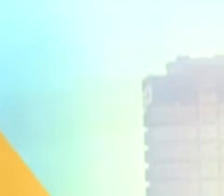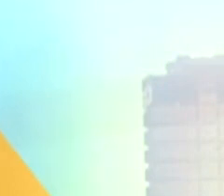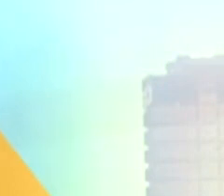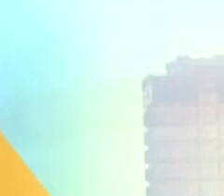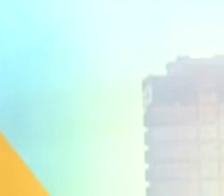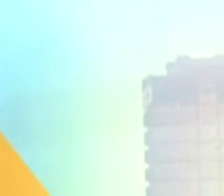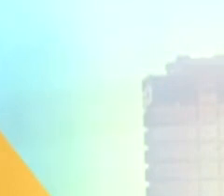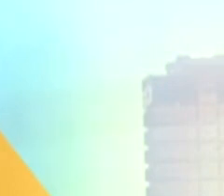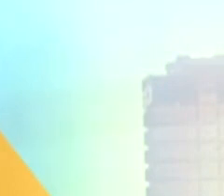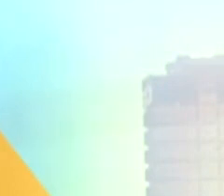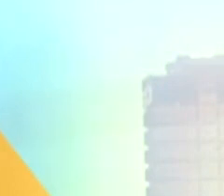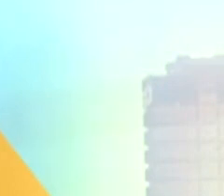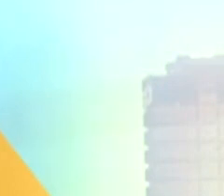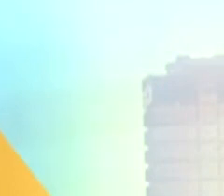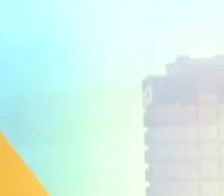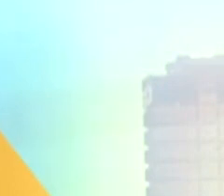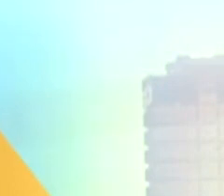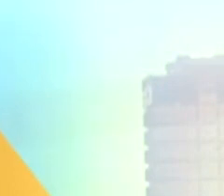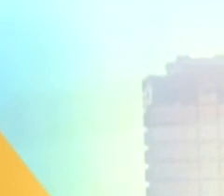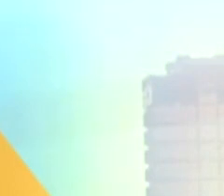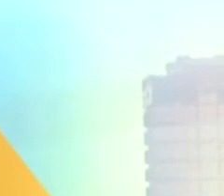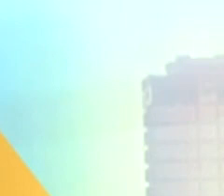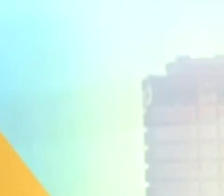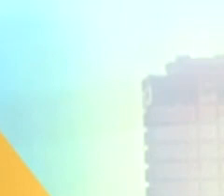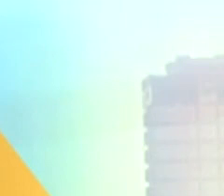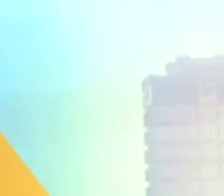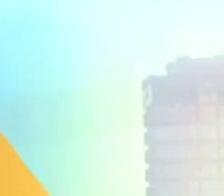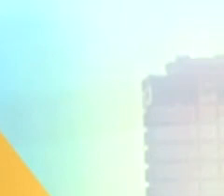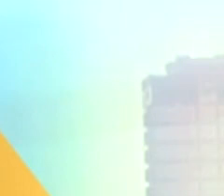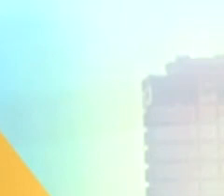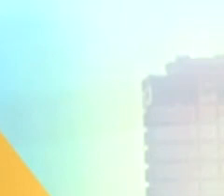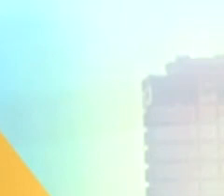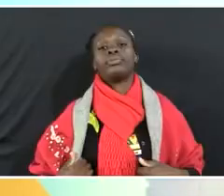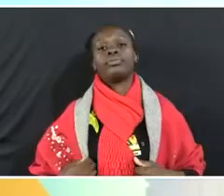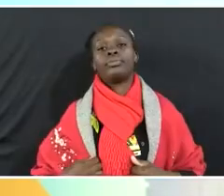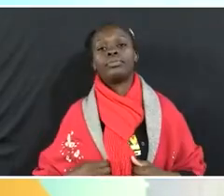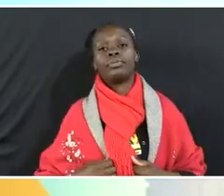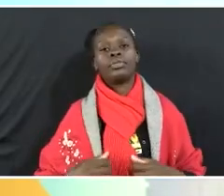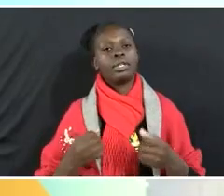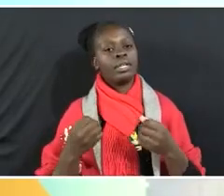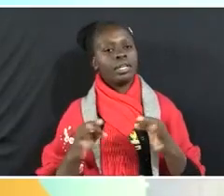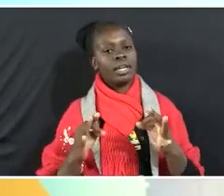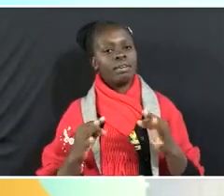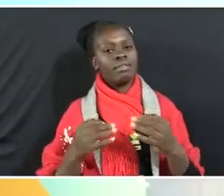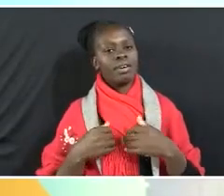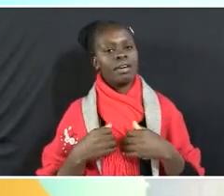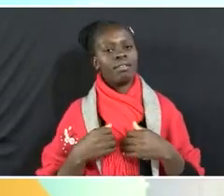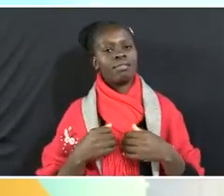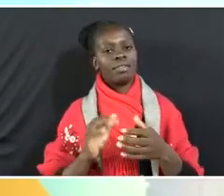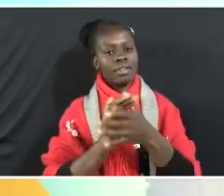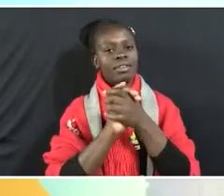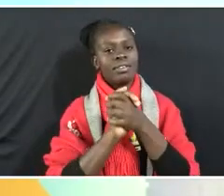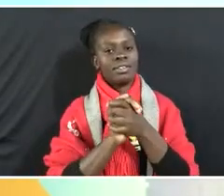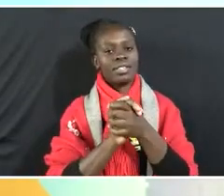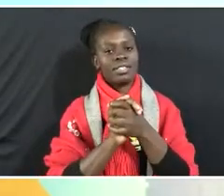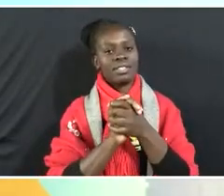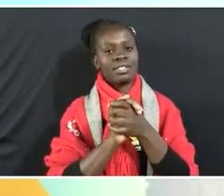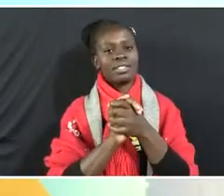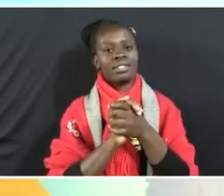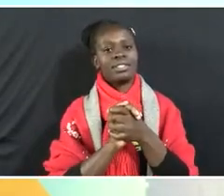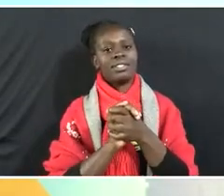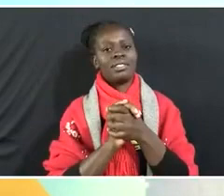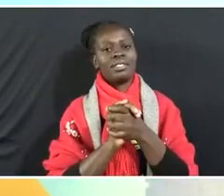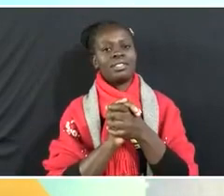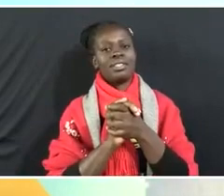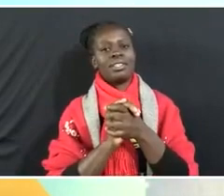what I have been doing largely. If I was to bring greetings as preachers are supposed to be bringing greetings to their congregation,